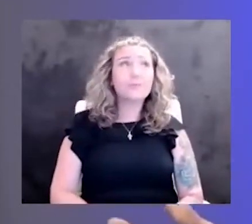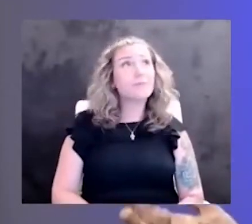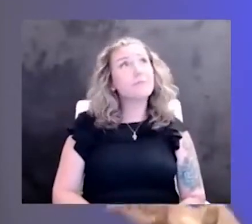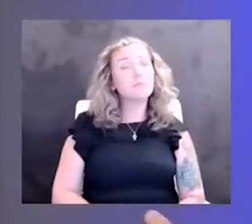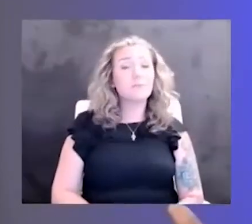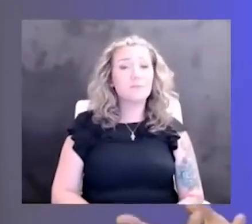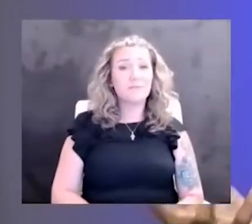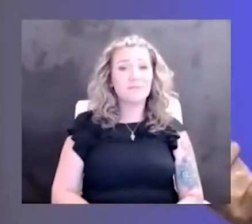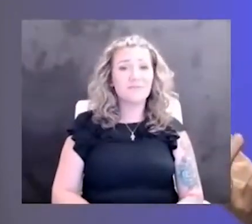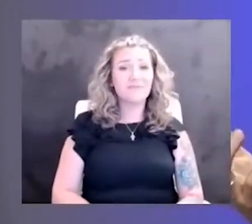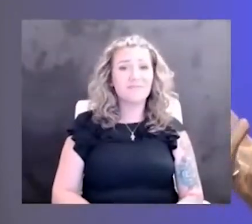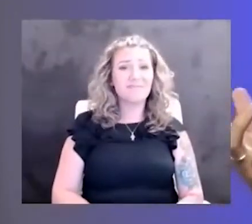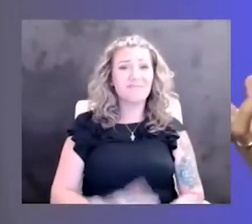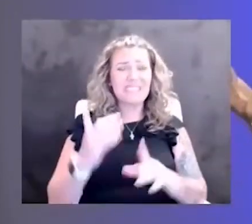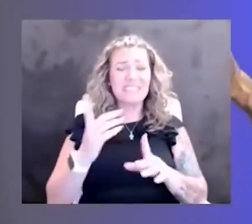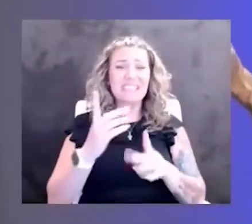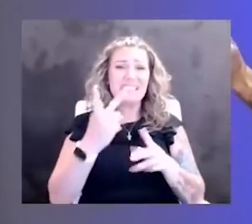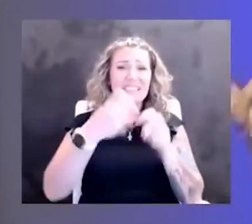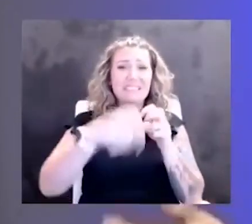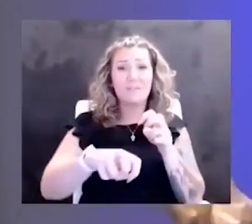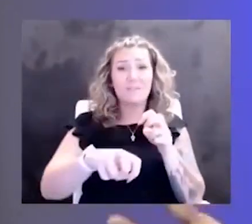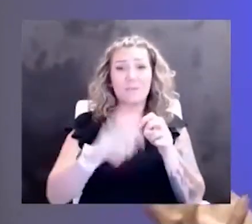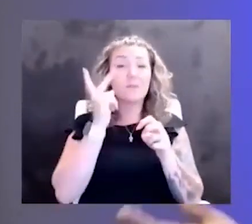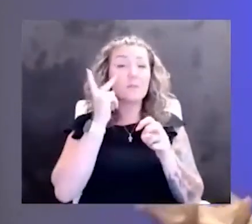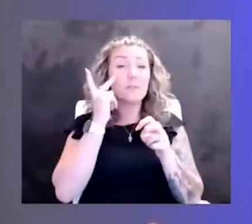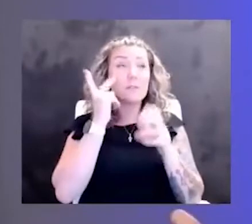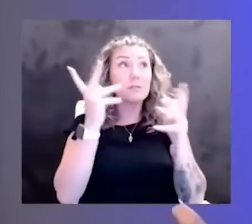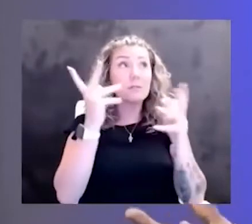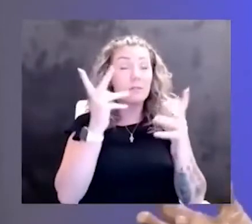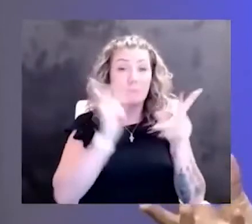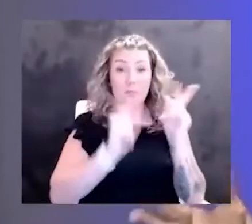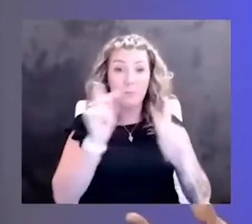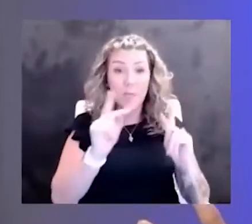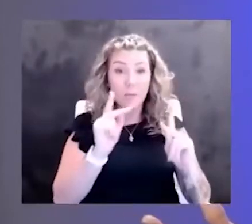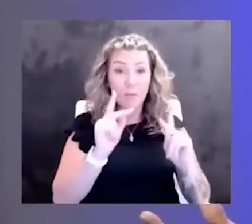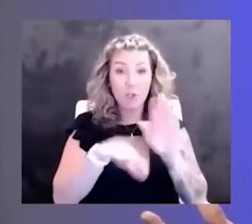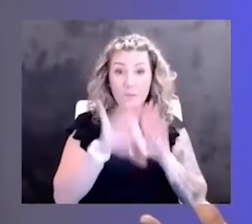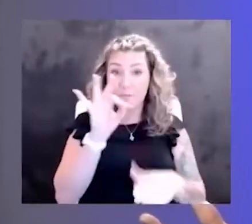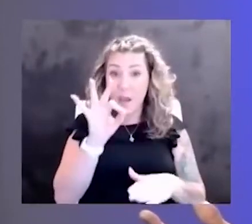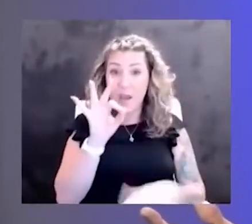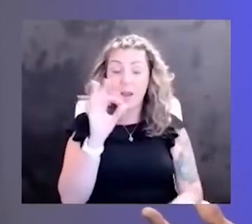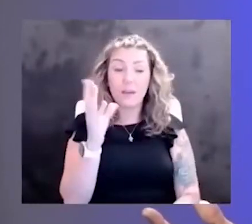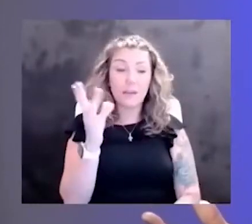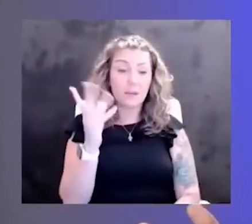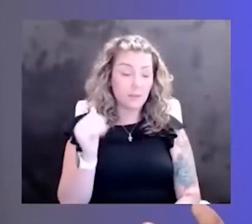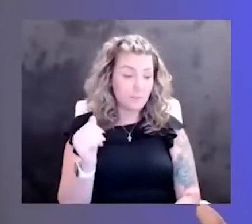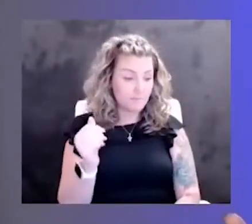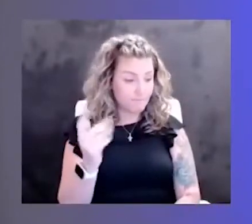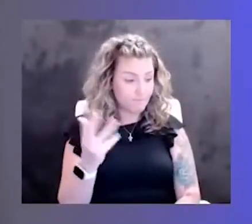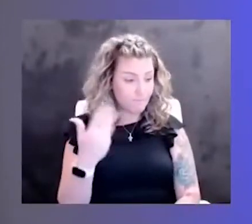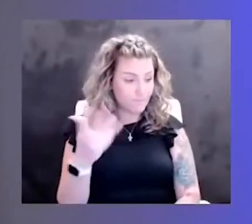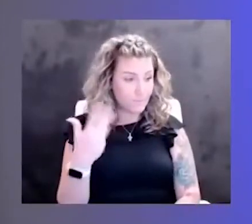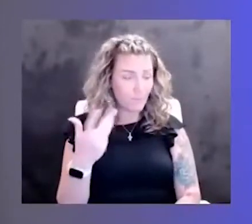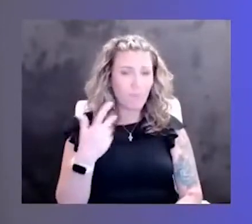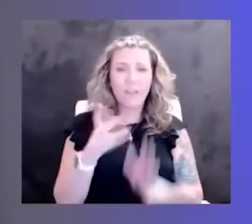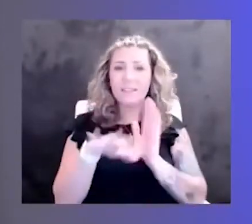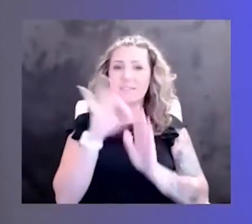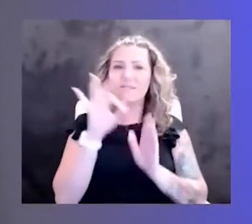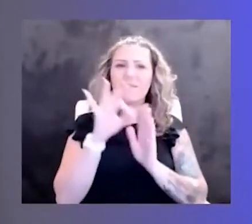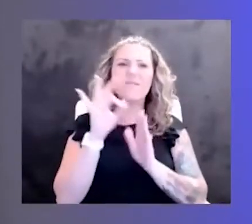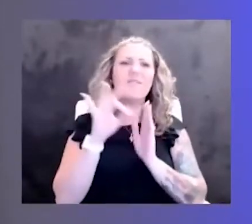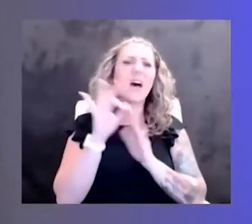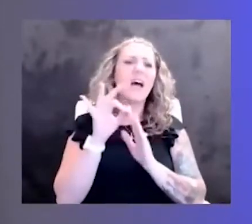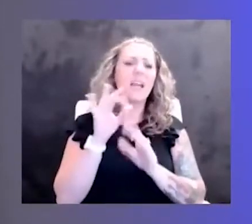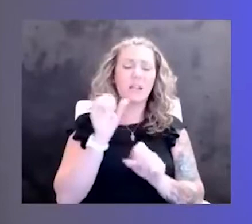difficulty that we're seeing for folks to be able to find to find employees, and then also